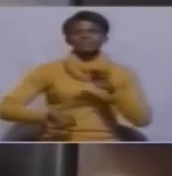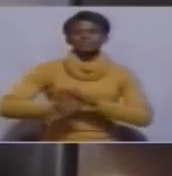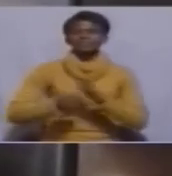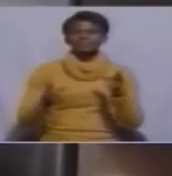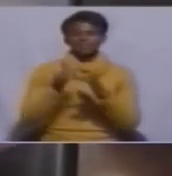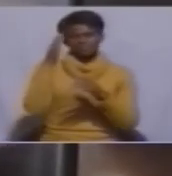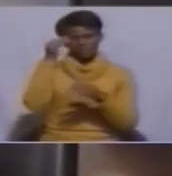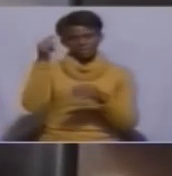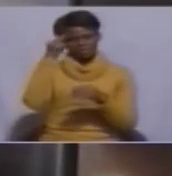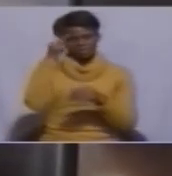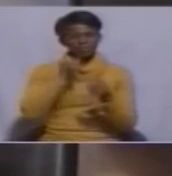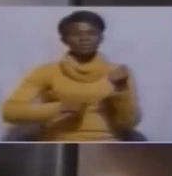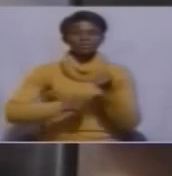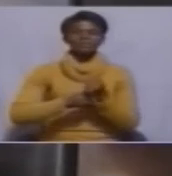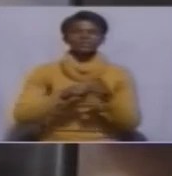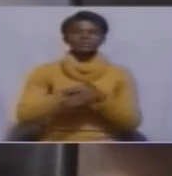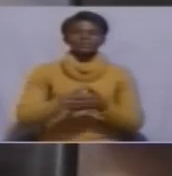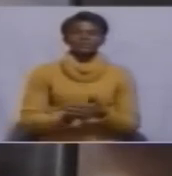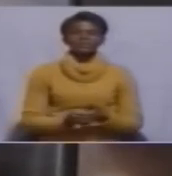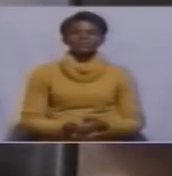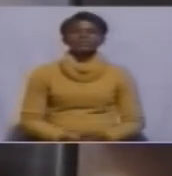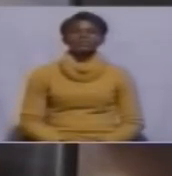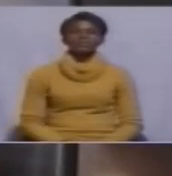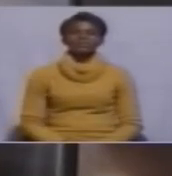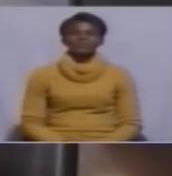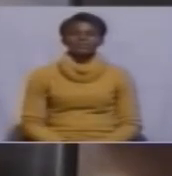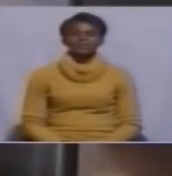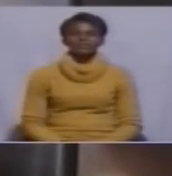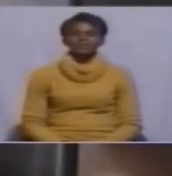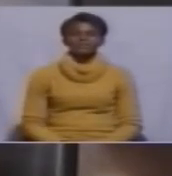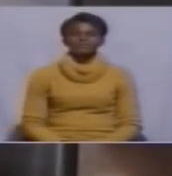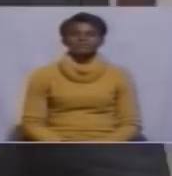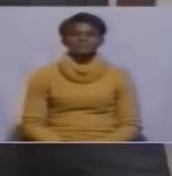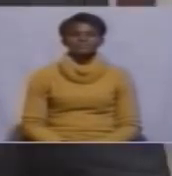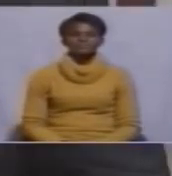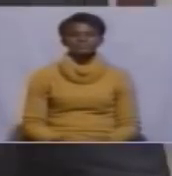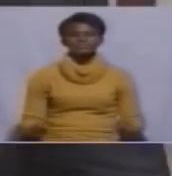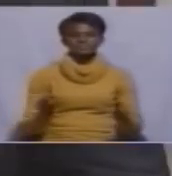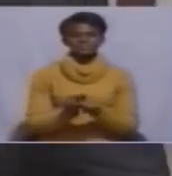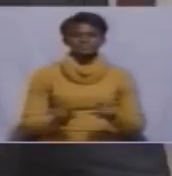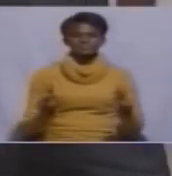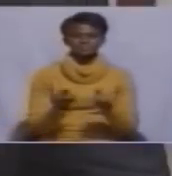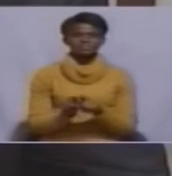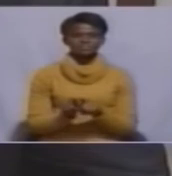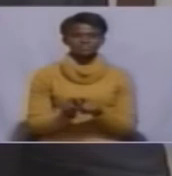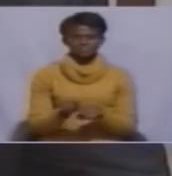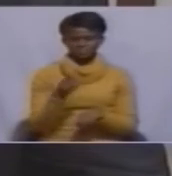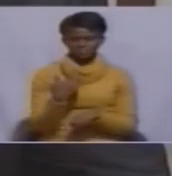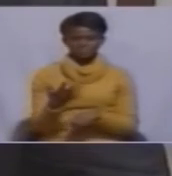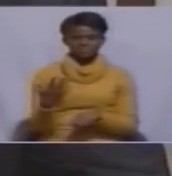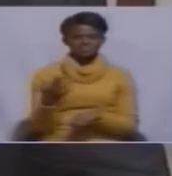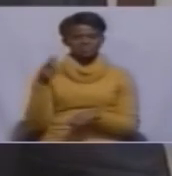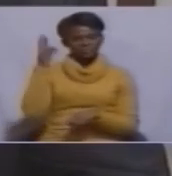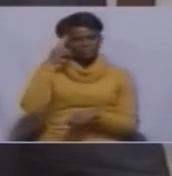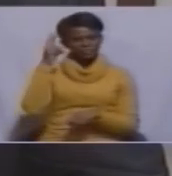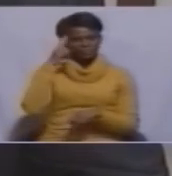Why should the state fund? Why should we use public money to fund political parties, which are very private institutions? These are the issues. You recall